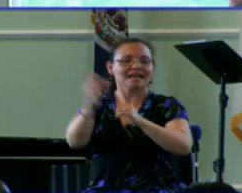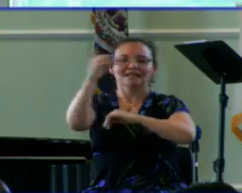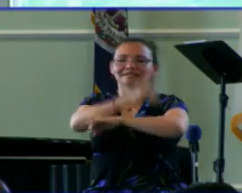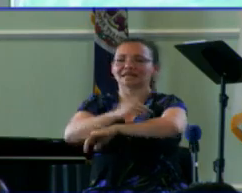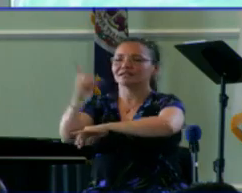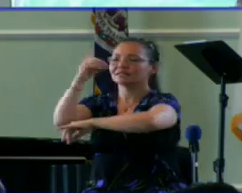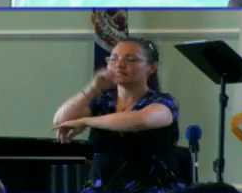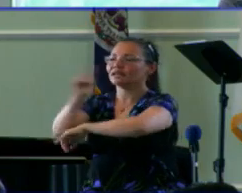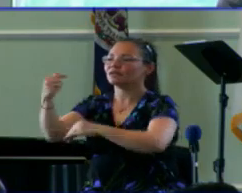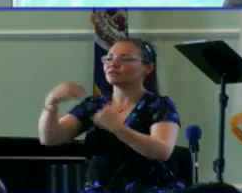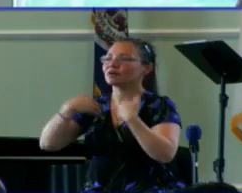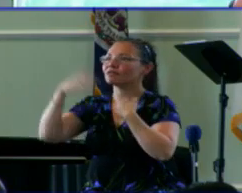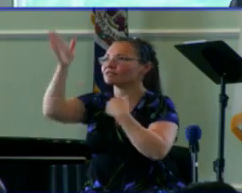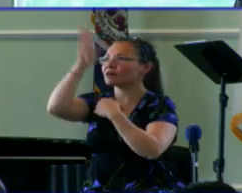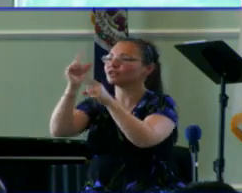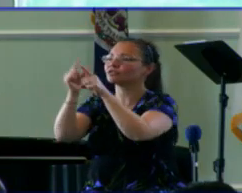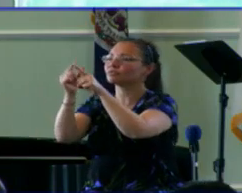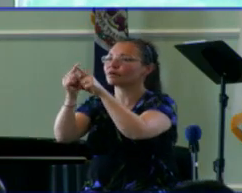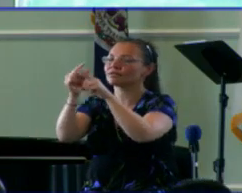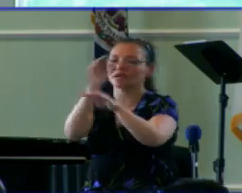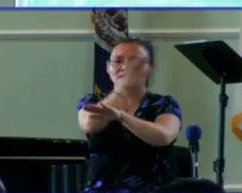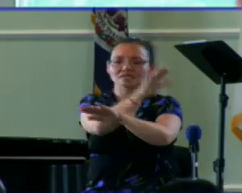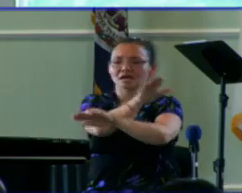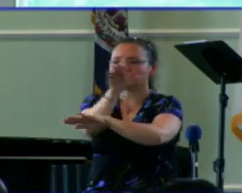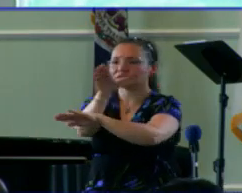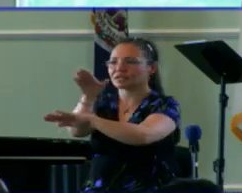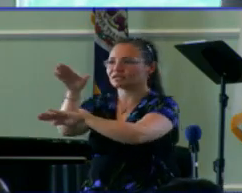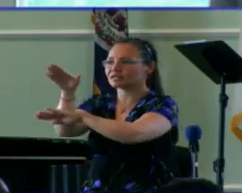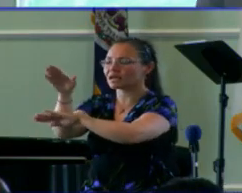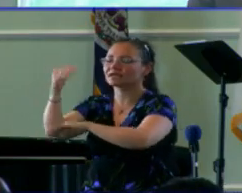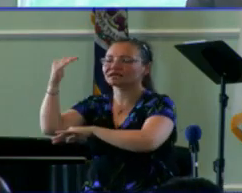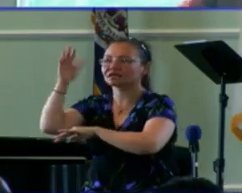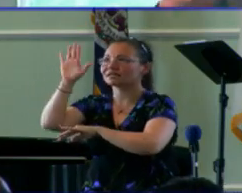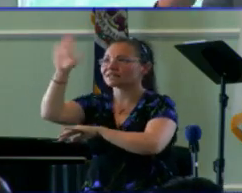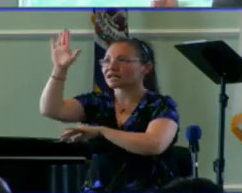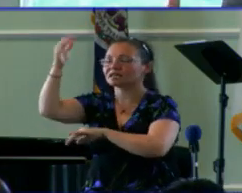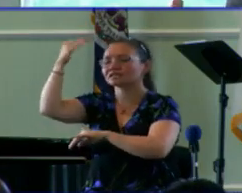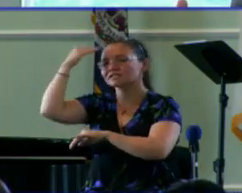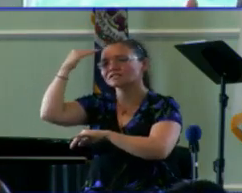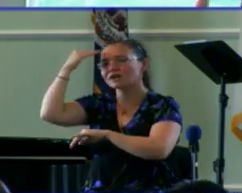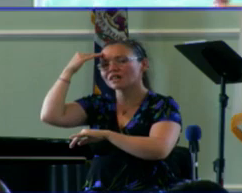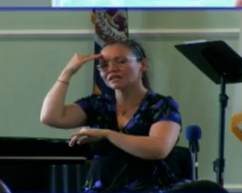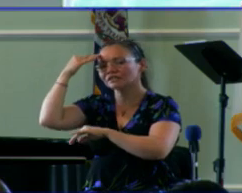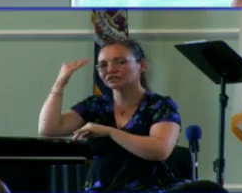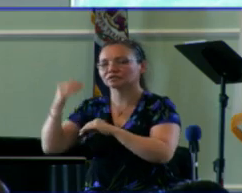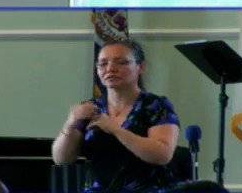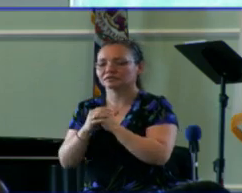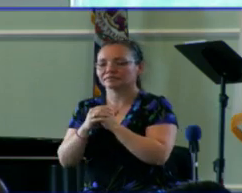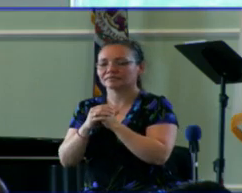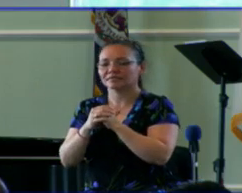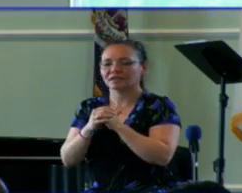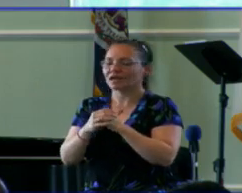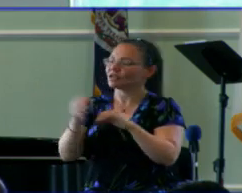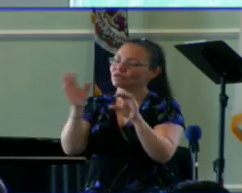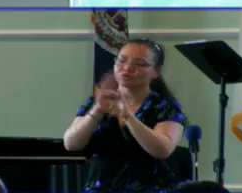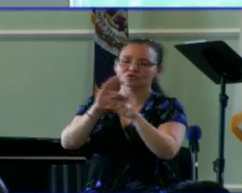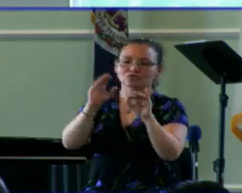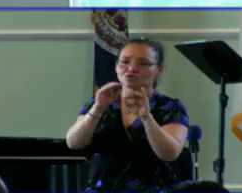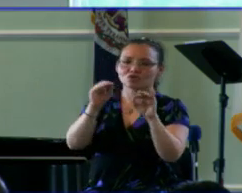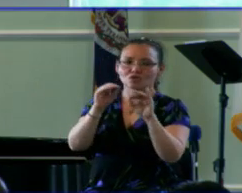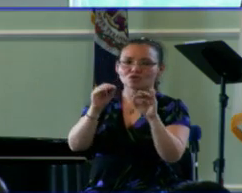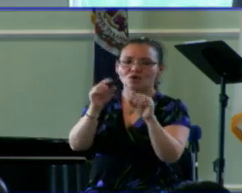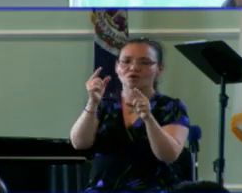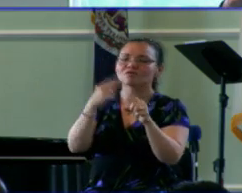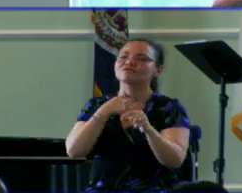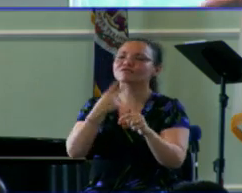reveals knowledge. There is no speech nor language where their voice is not heard. Their